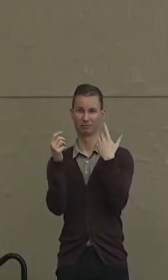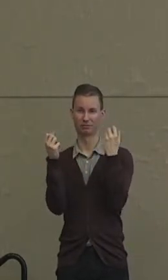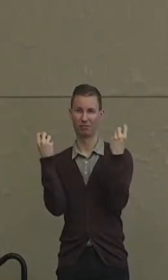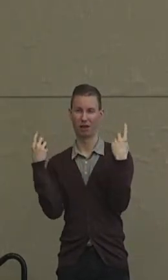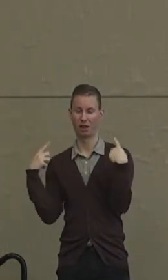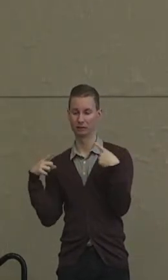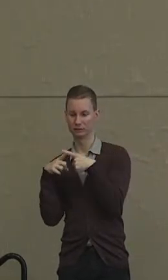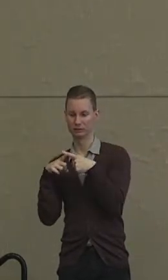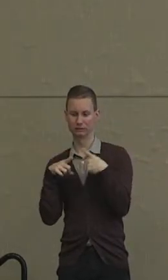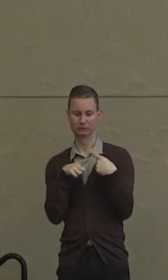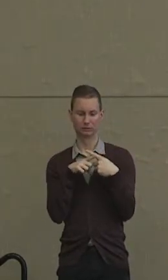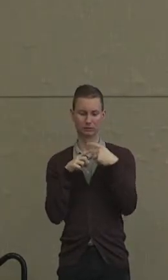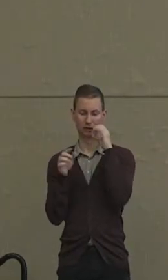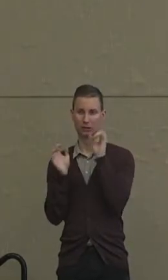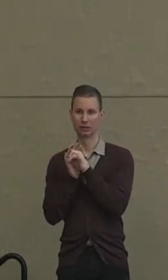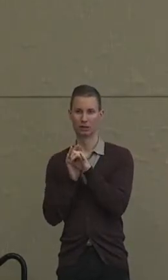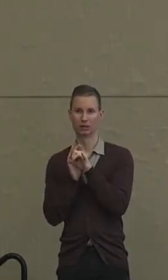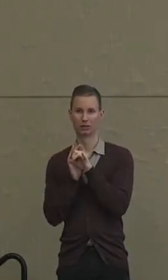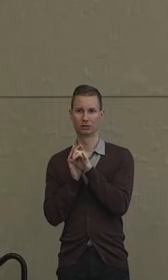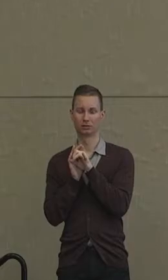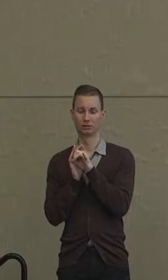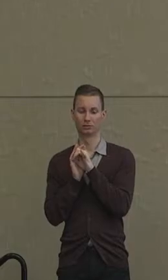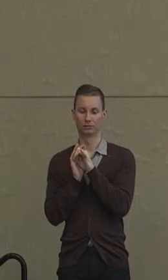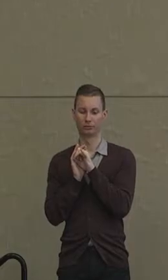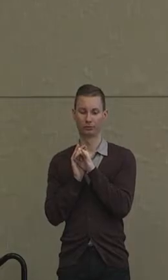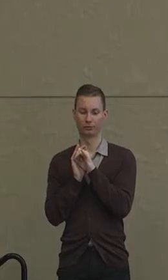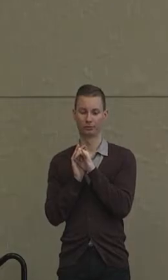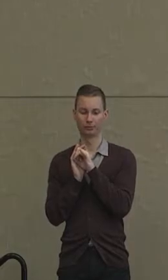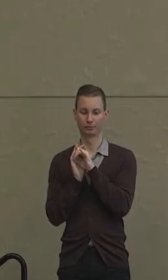None of us want to be held for one.